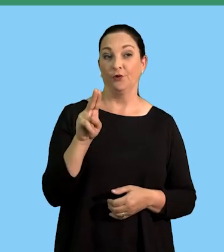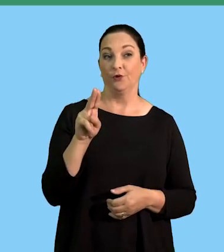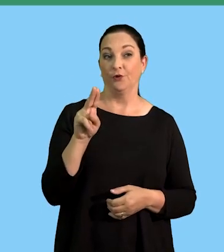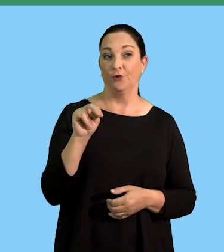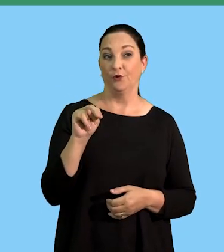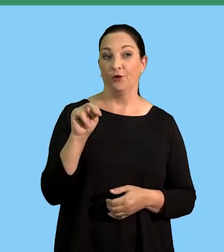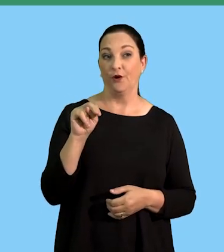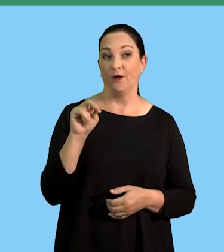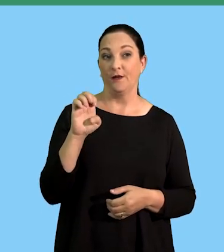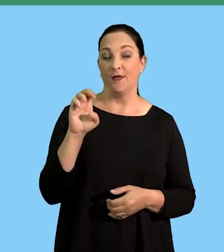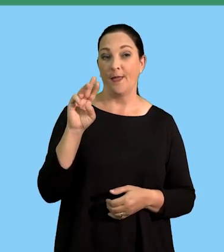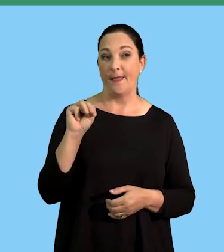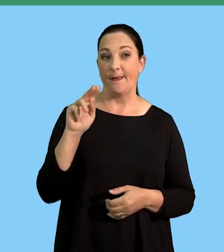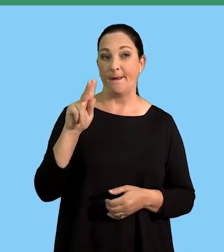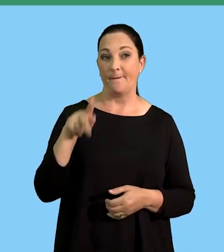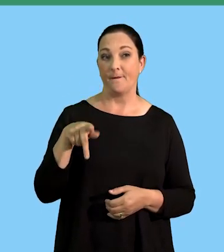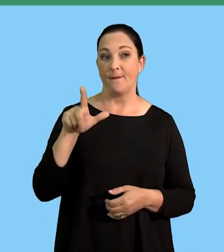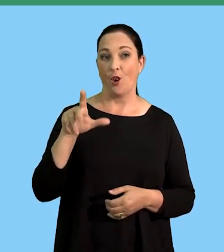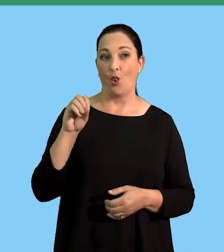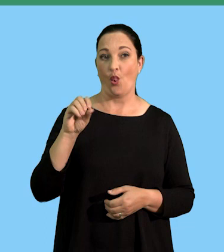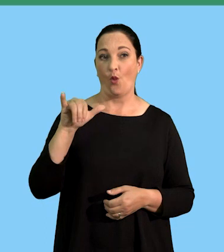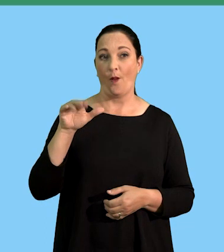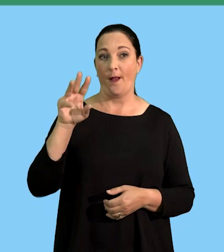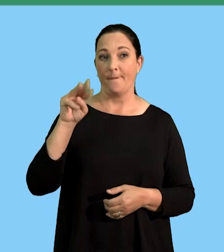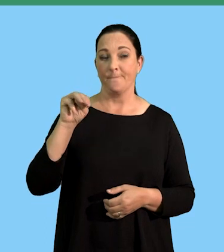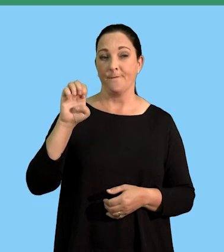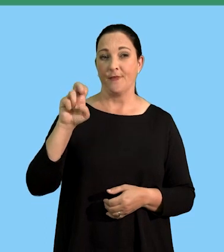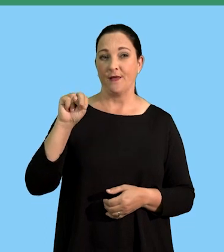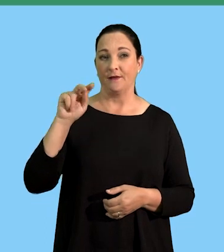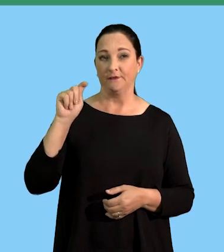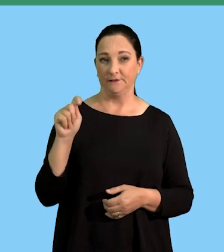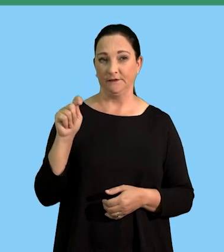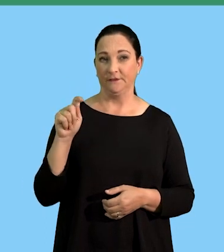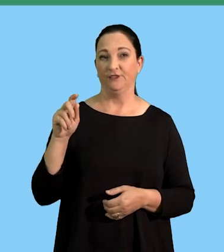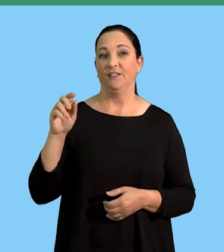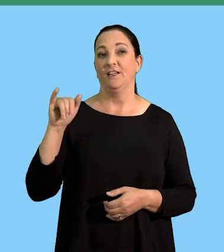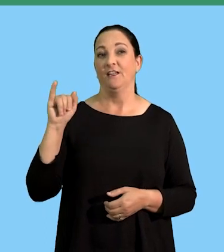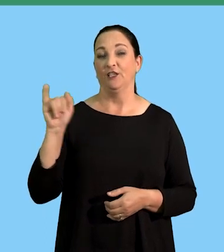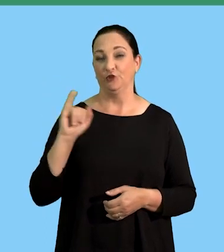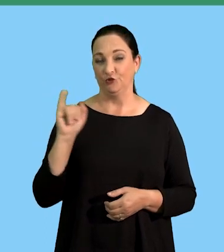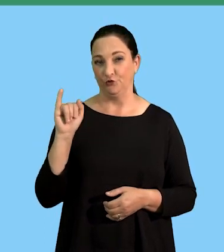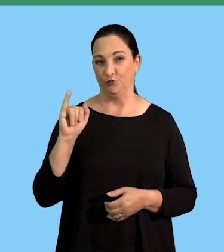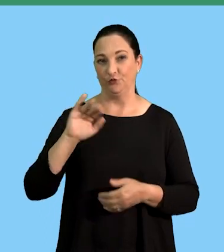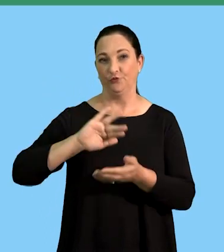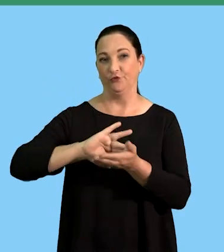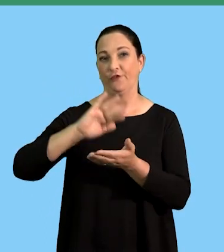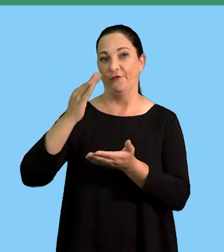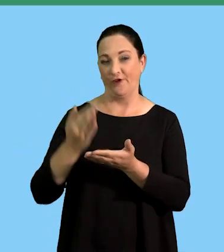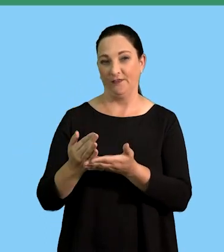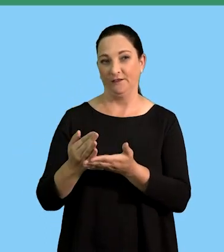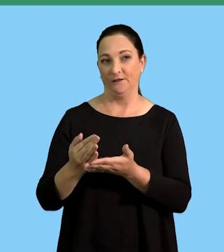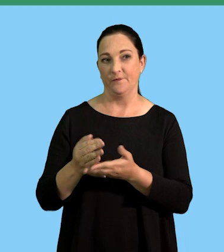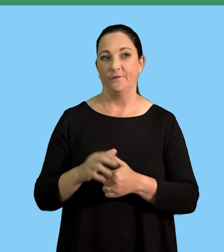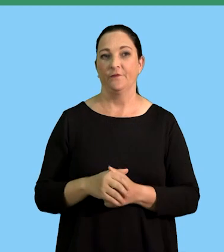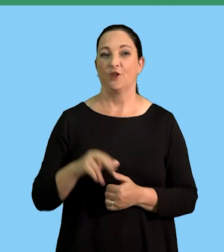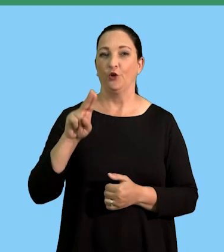Unemployment insurance fund.